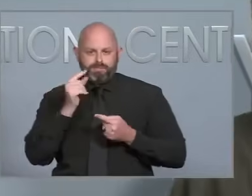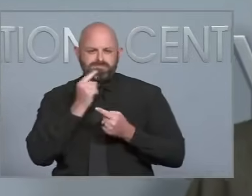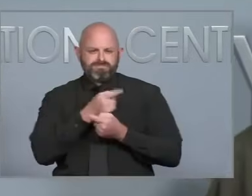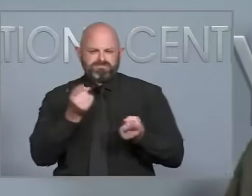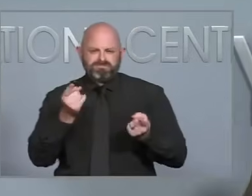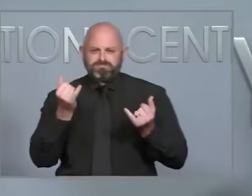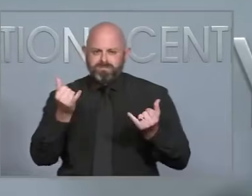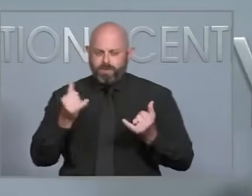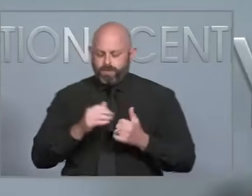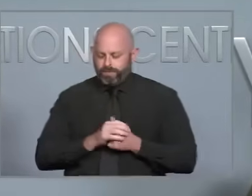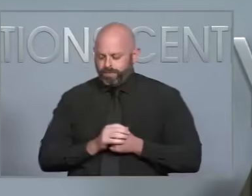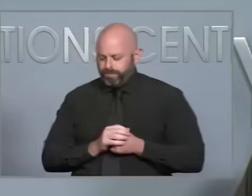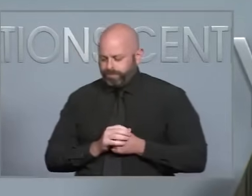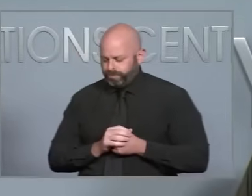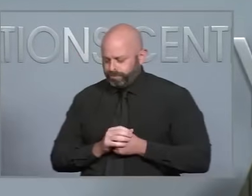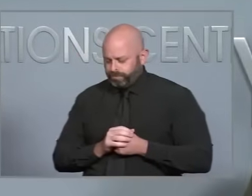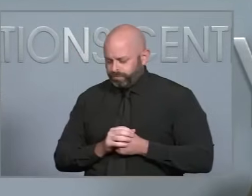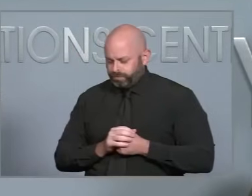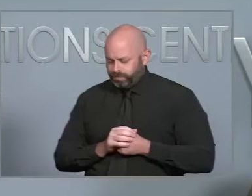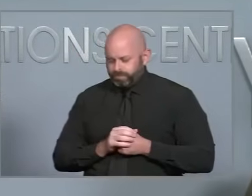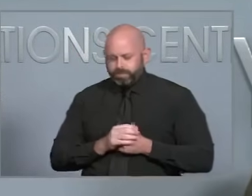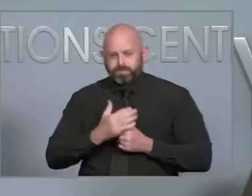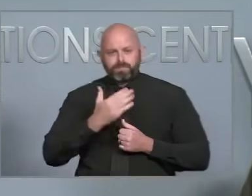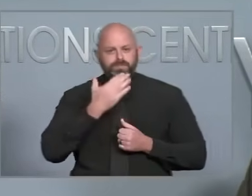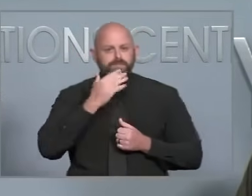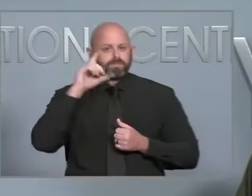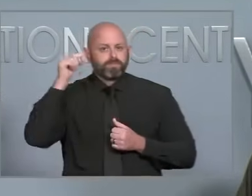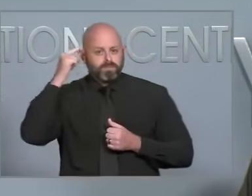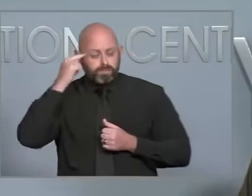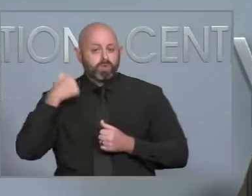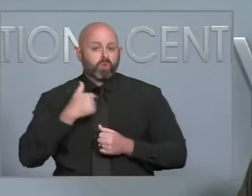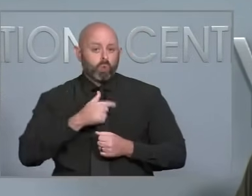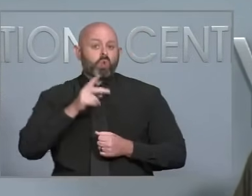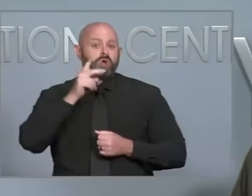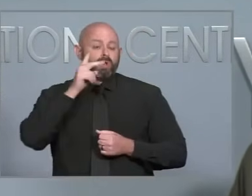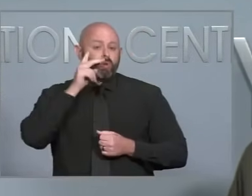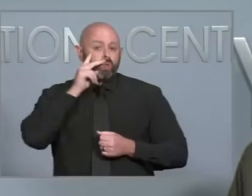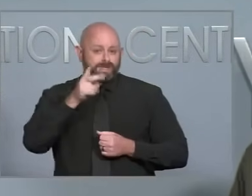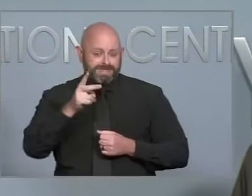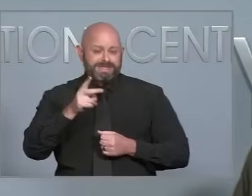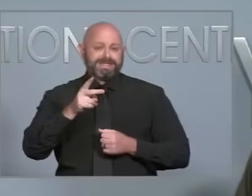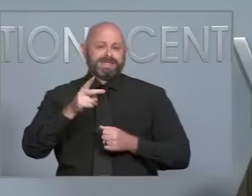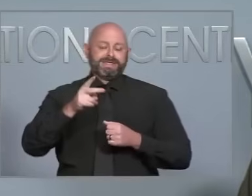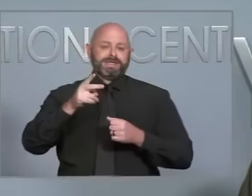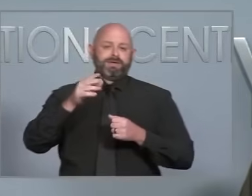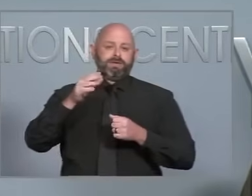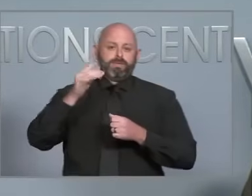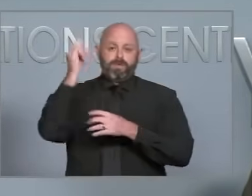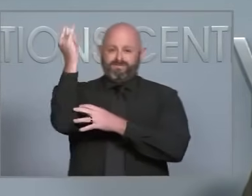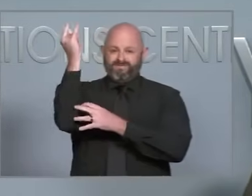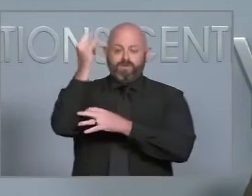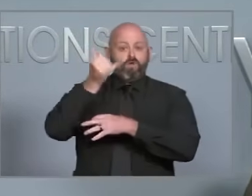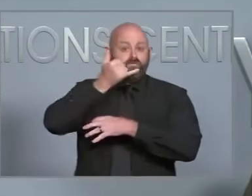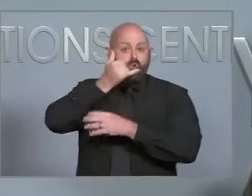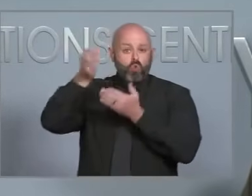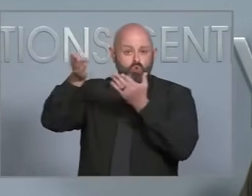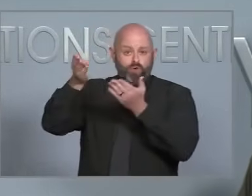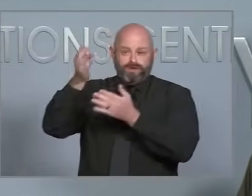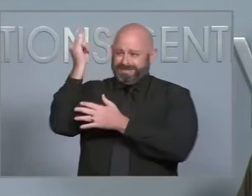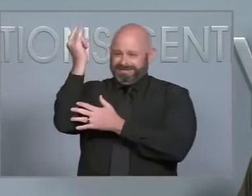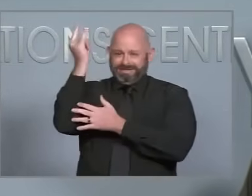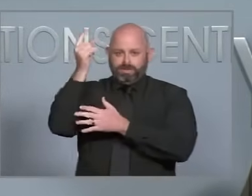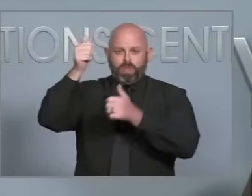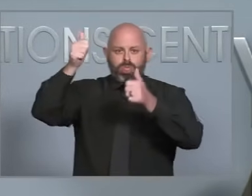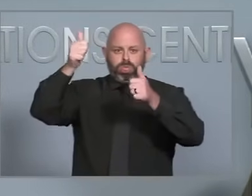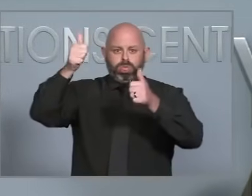So we do know that we are starting to see some degradation of particularly cell service in parts of western North Carolina. As